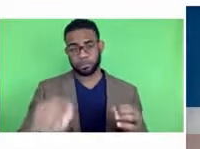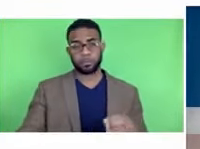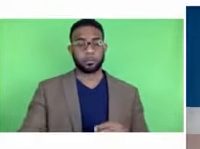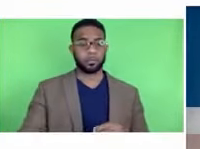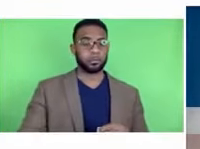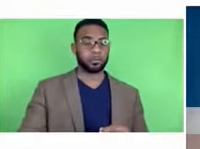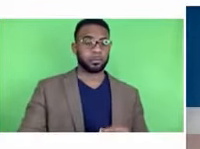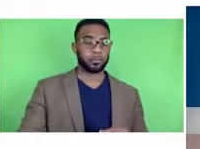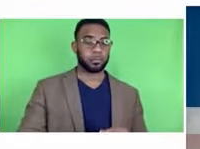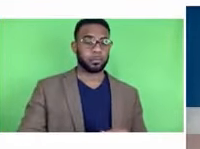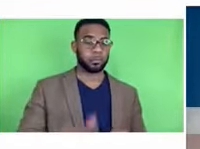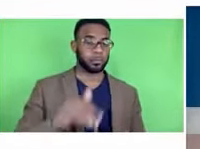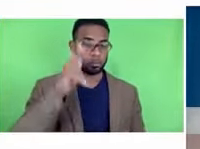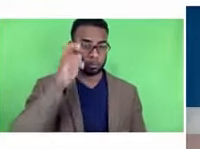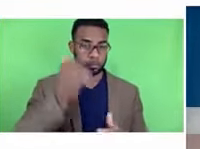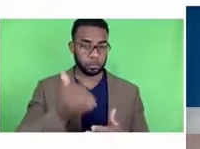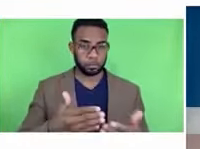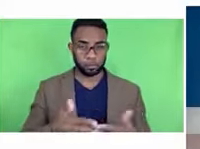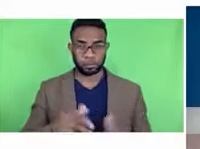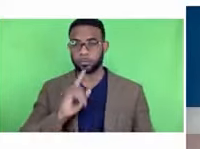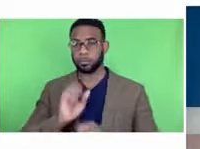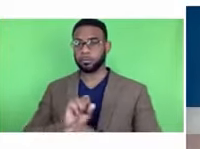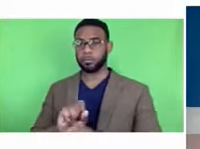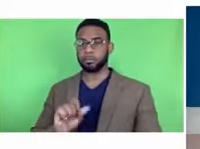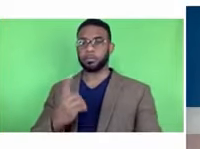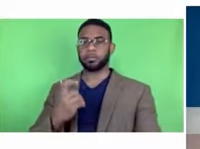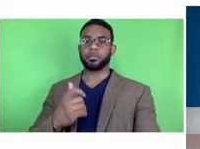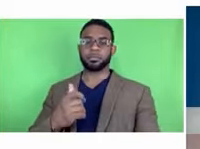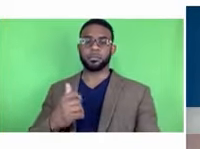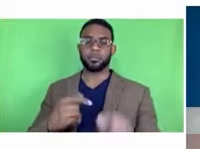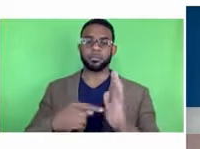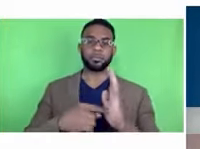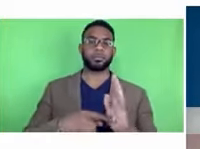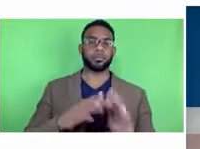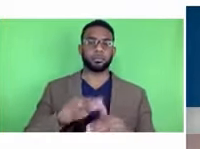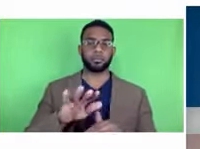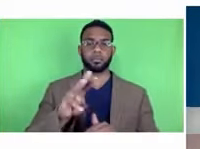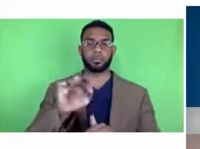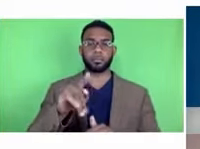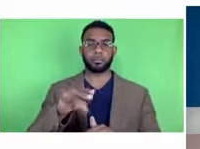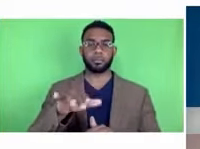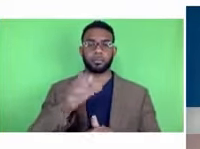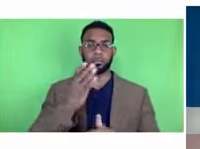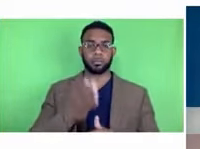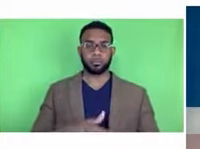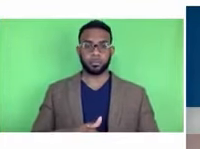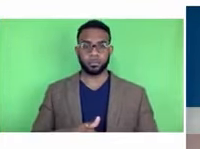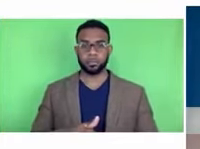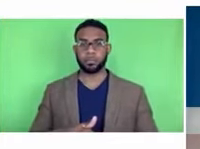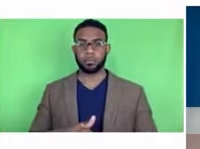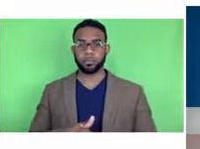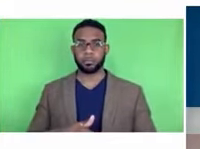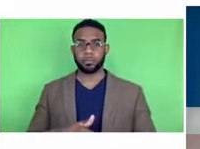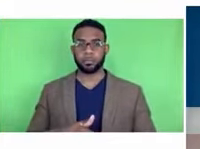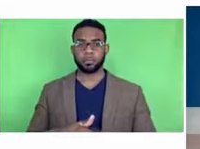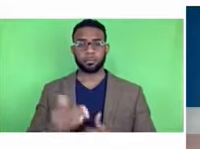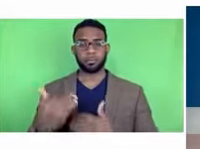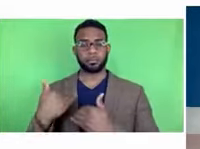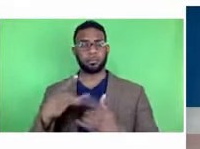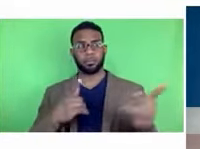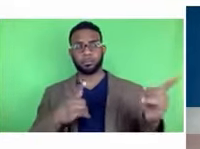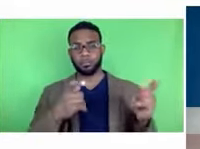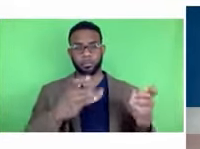what I'm hearing anyway. Absolutely. And just kind of to reflect on Matthias is there, it's the onus of the management